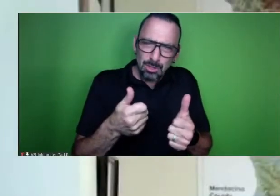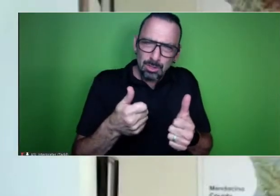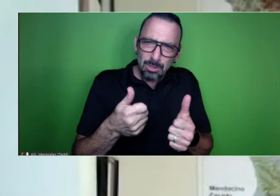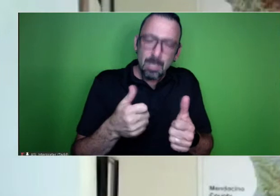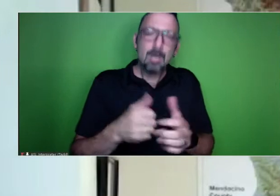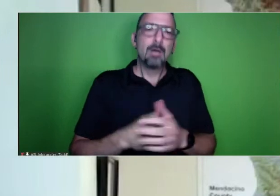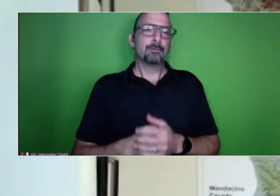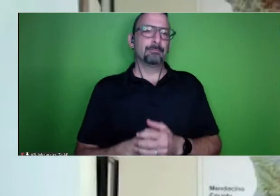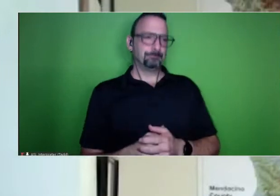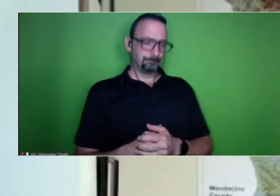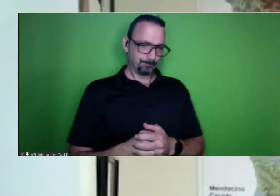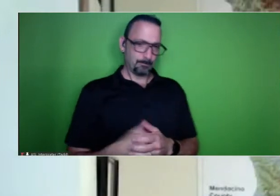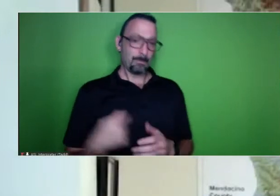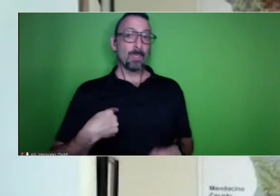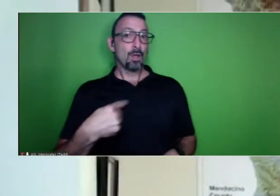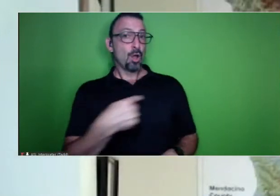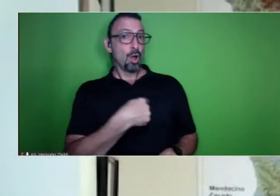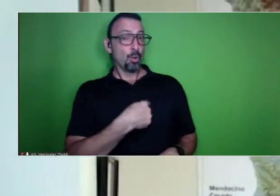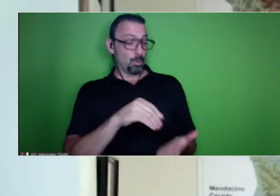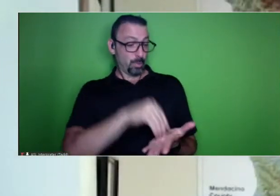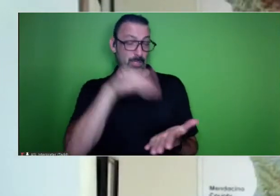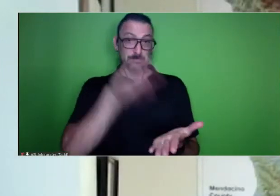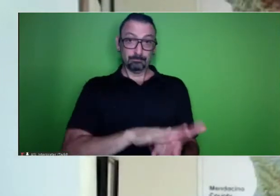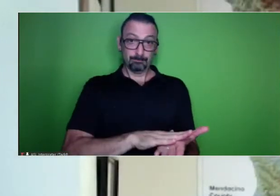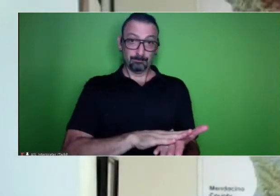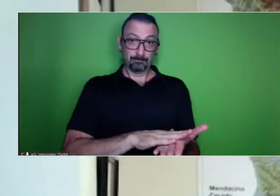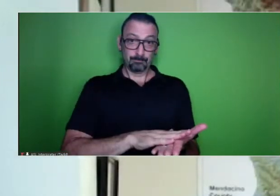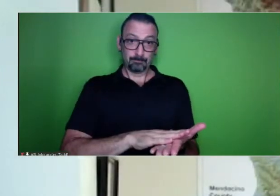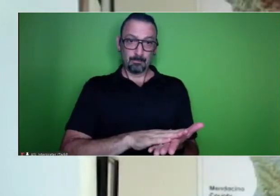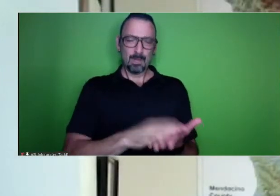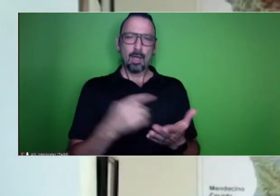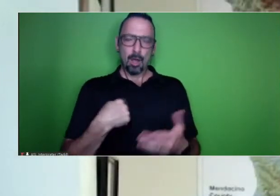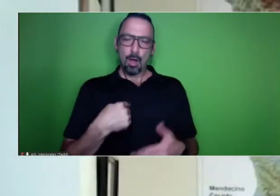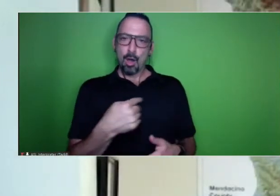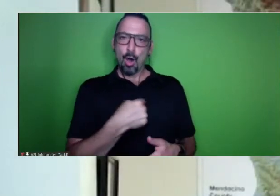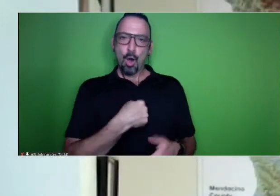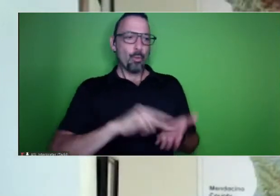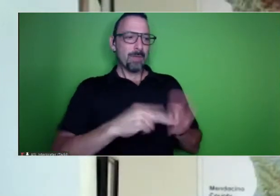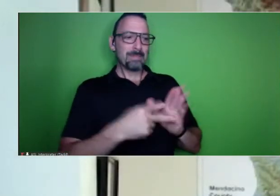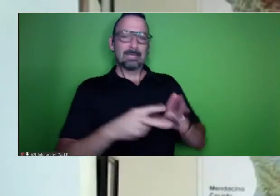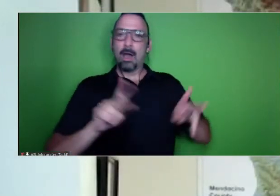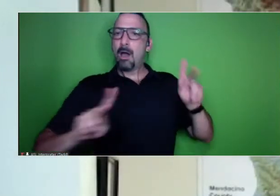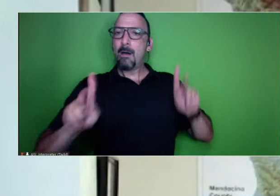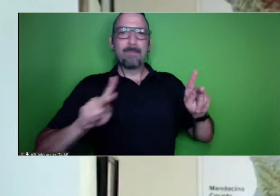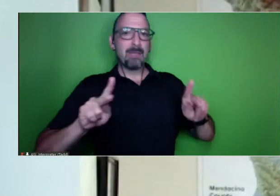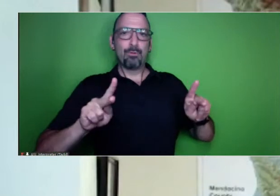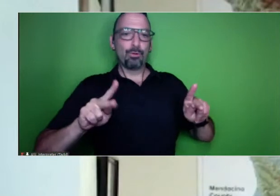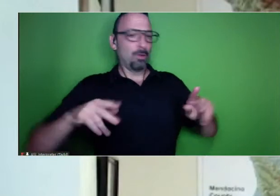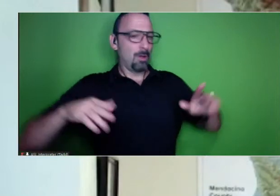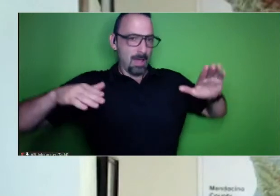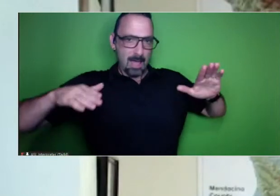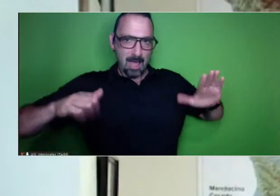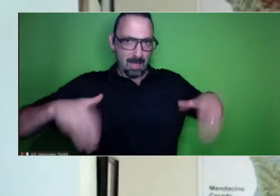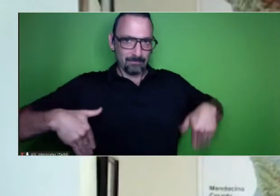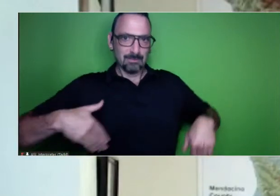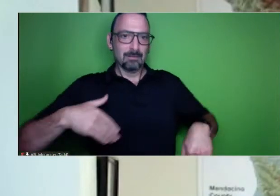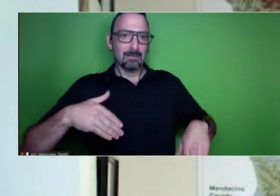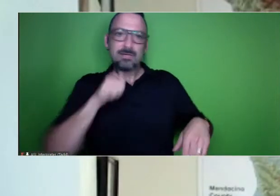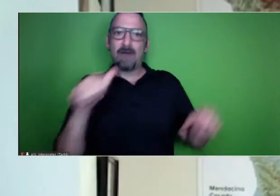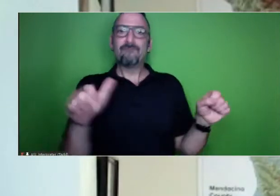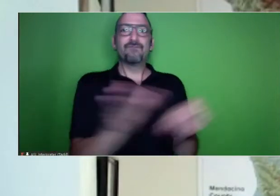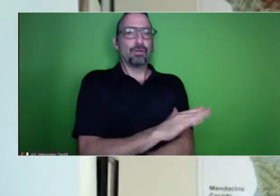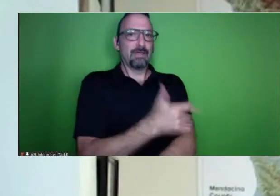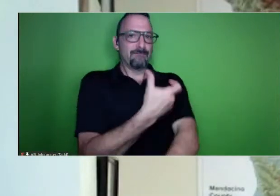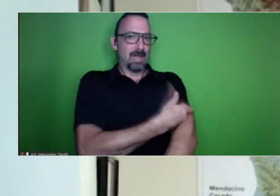we report it, we are usually looking at unvaccinated is not completely